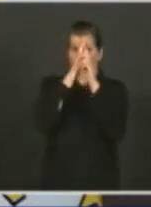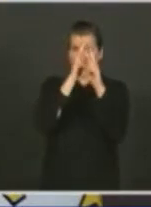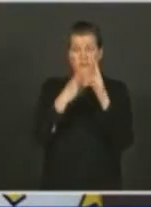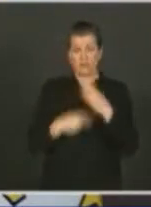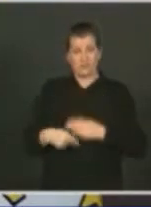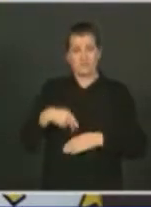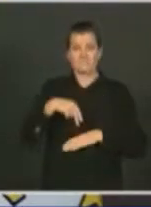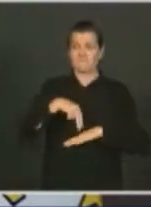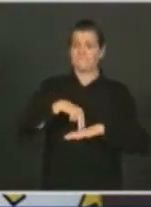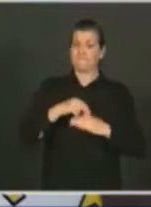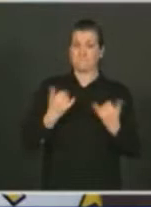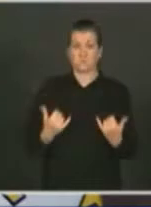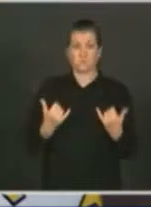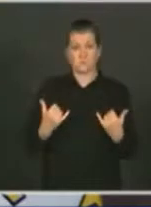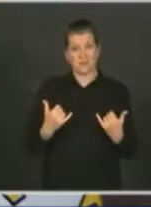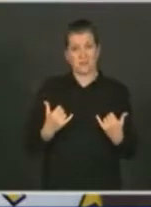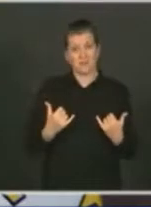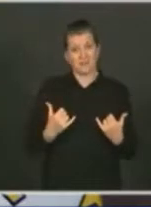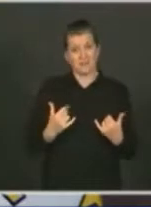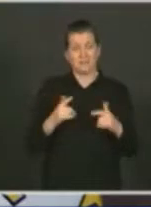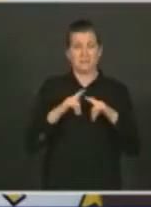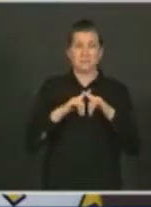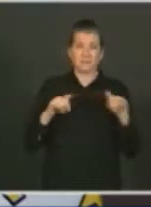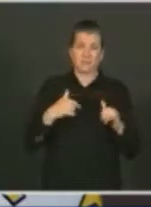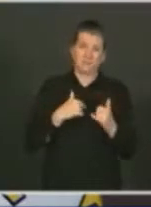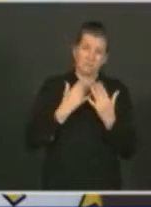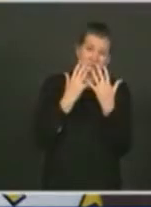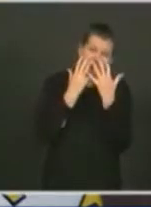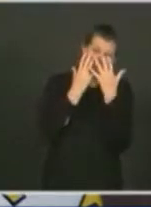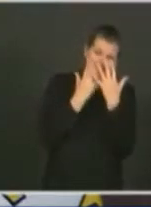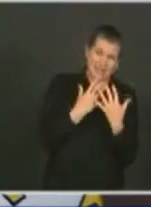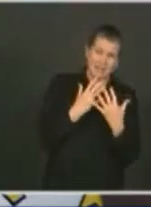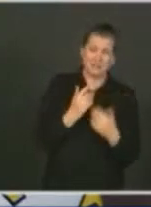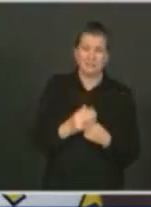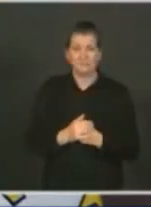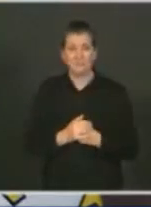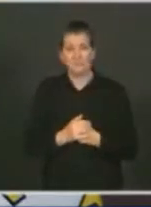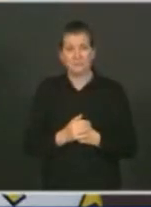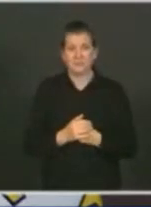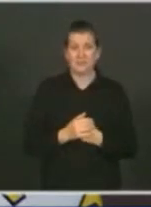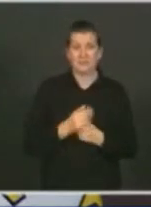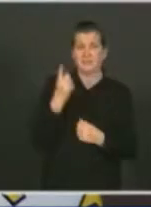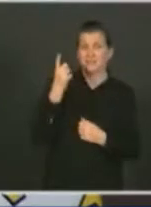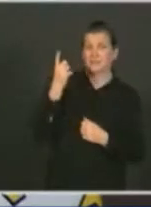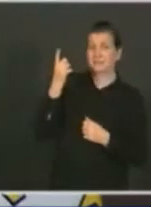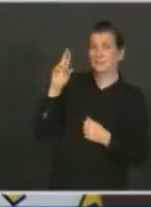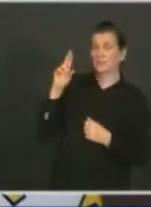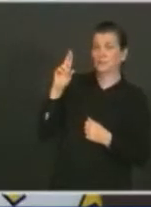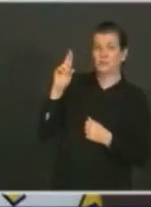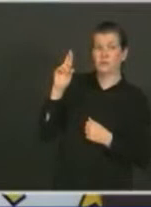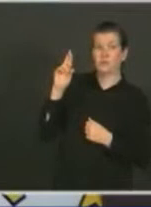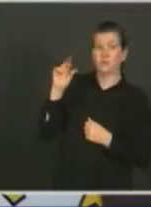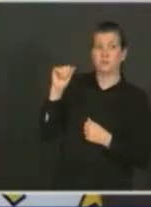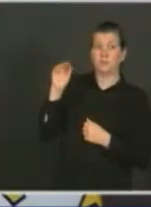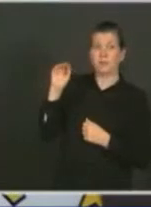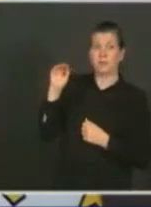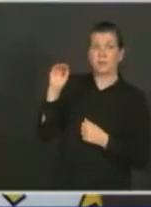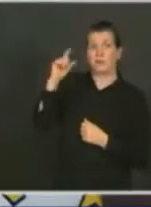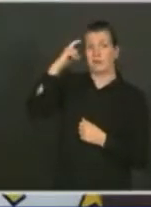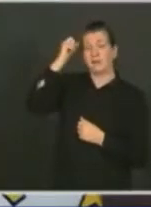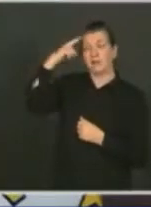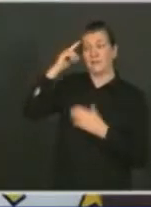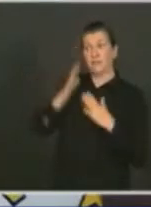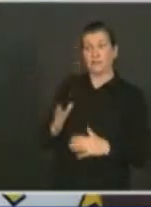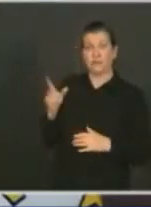saddened by the reason for my presence. As Dr. Raimondo shared, the numbers of COVID-19 cases in Rhode Island are